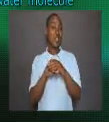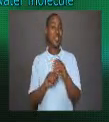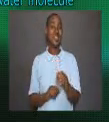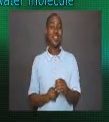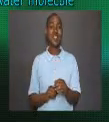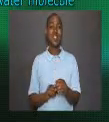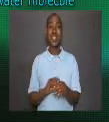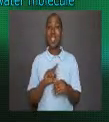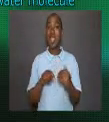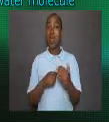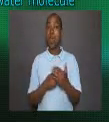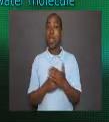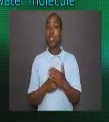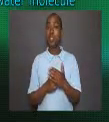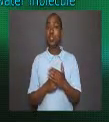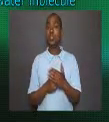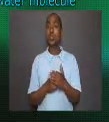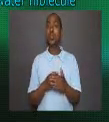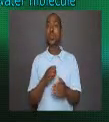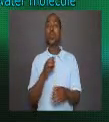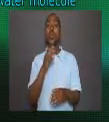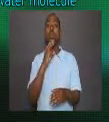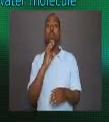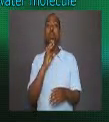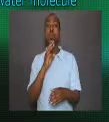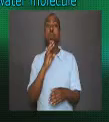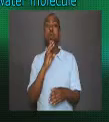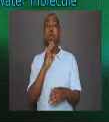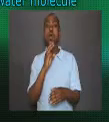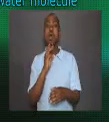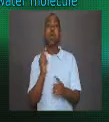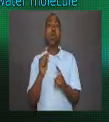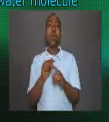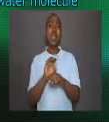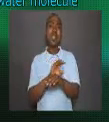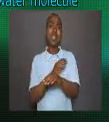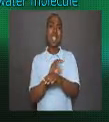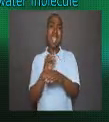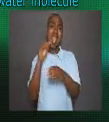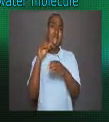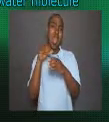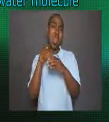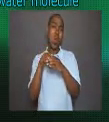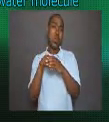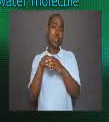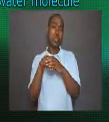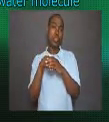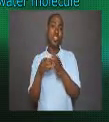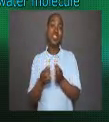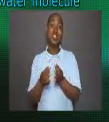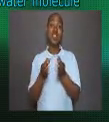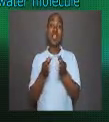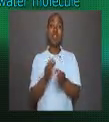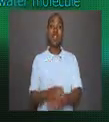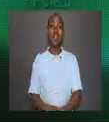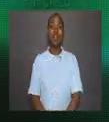overall movement of water into the cell from the solution across the semi-permeable membrane.